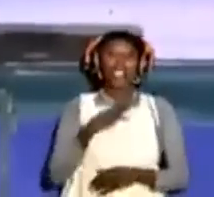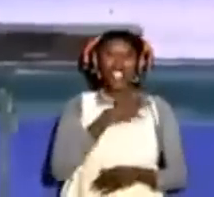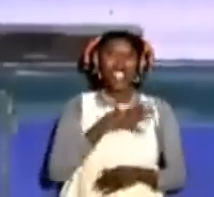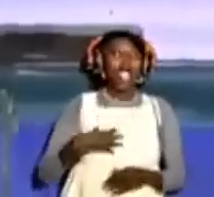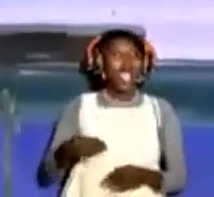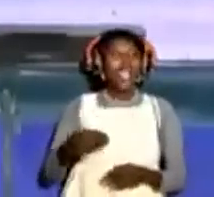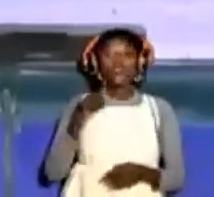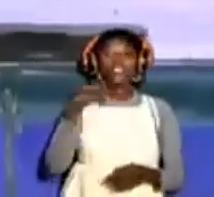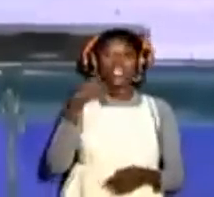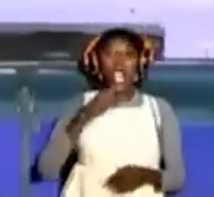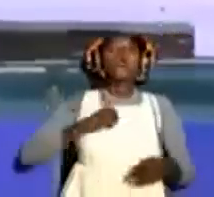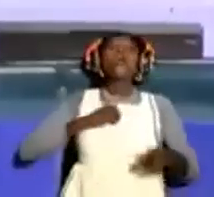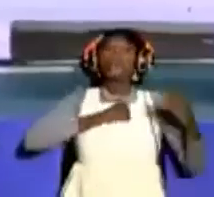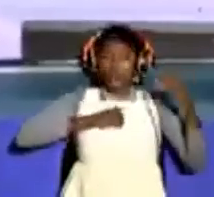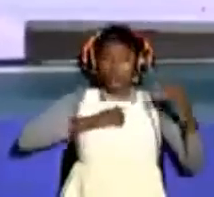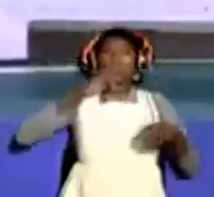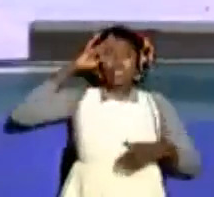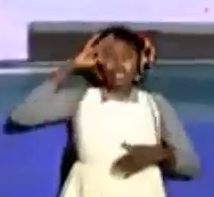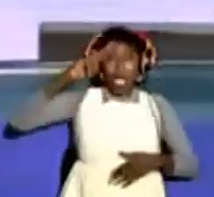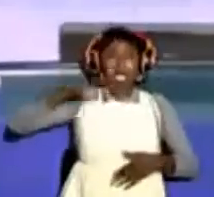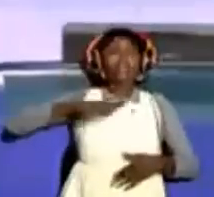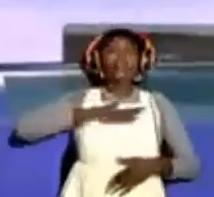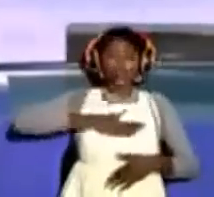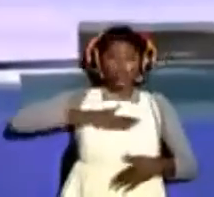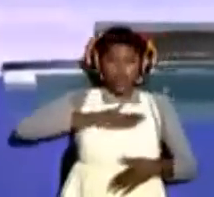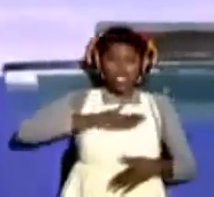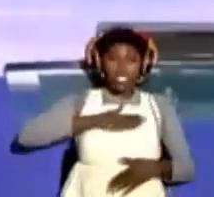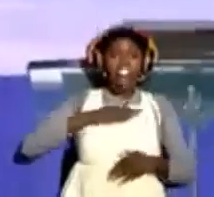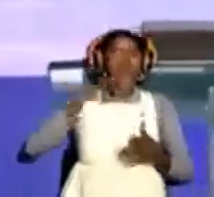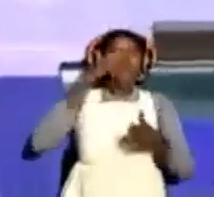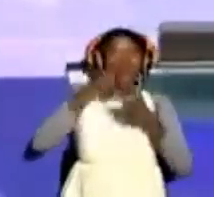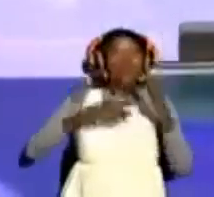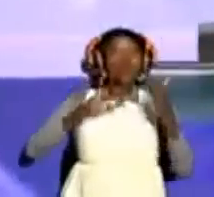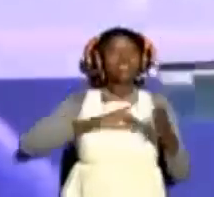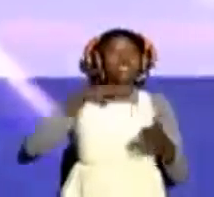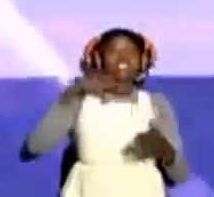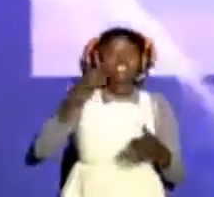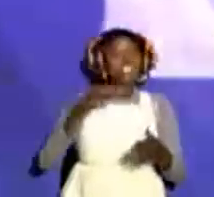and said, sorry, sir. Concerning that thing that I was saying,